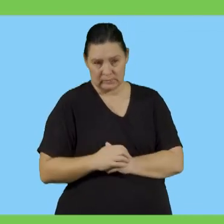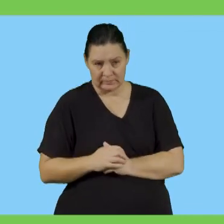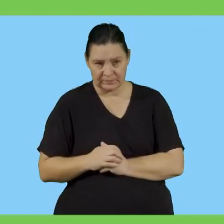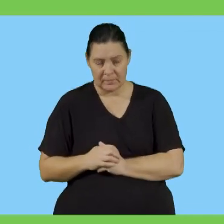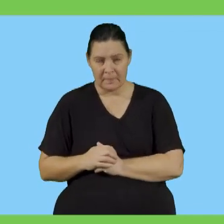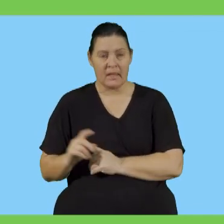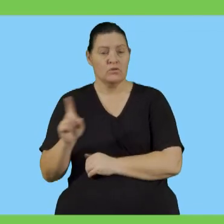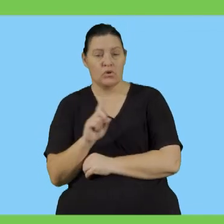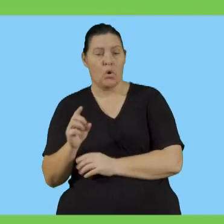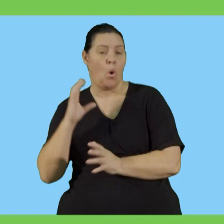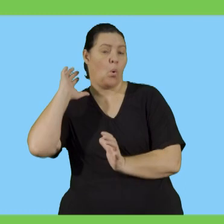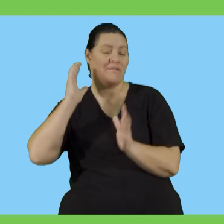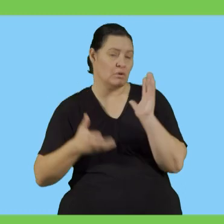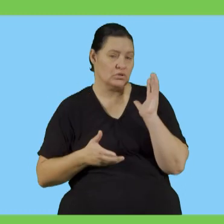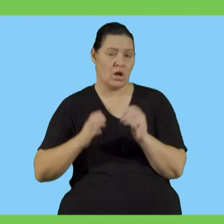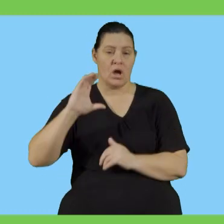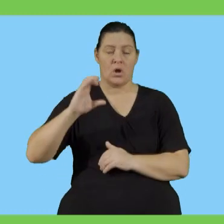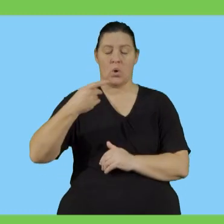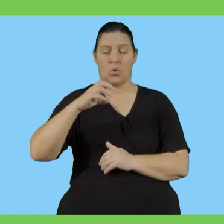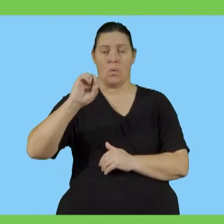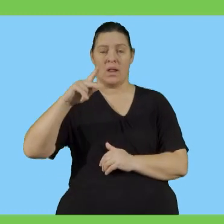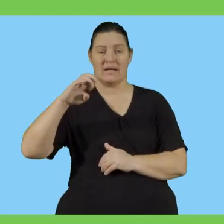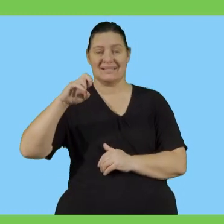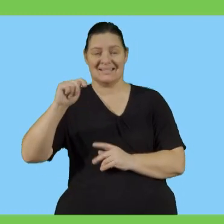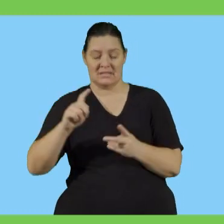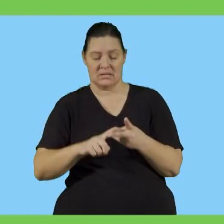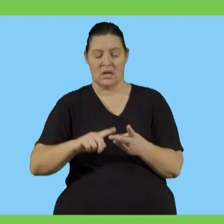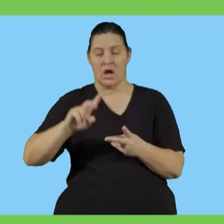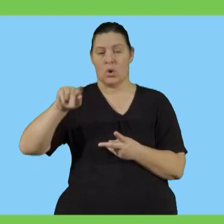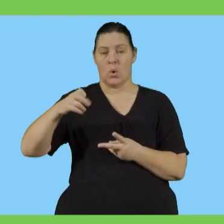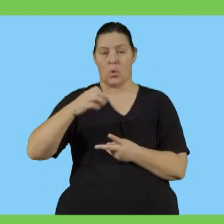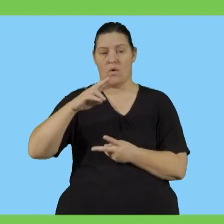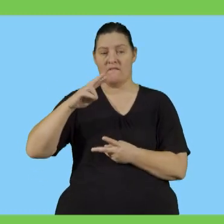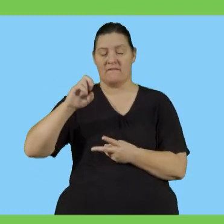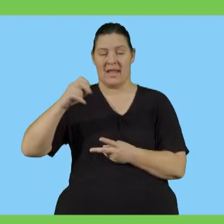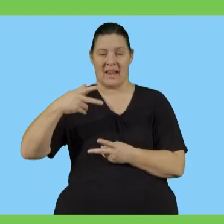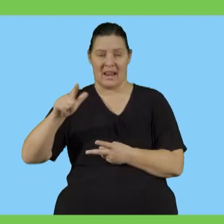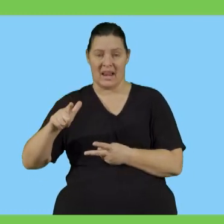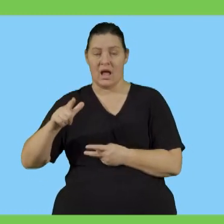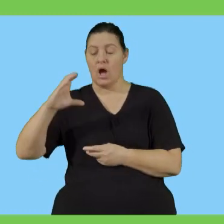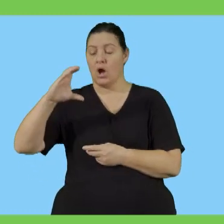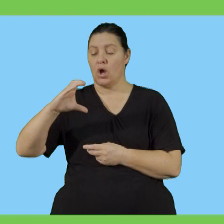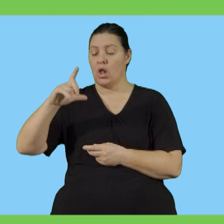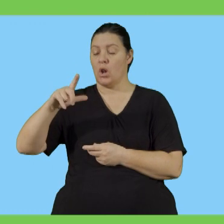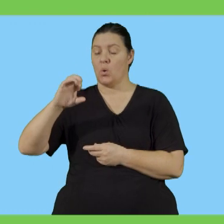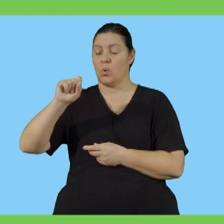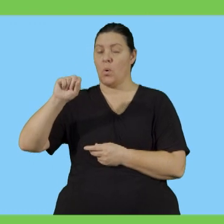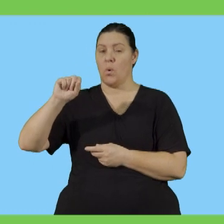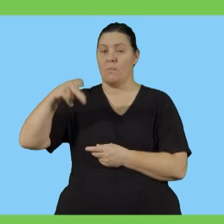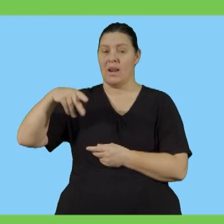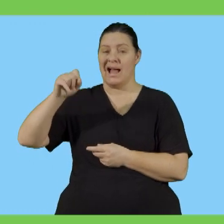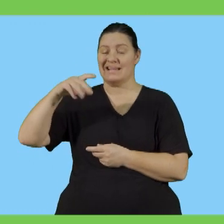lastly, do not confuse chloroplast and chlorophyll. Chloroplast is a structure that